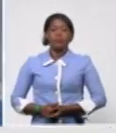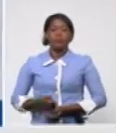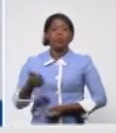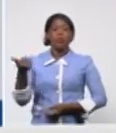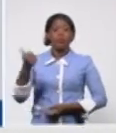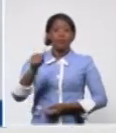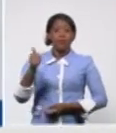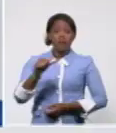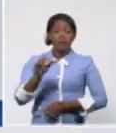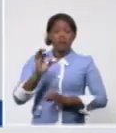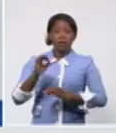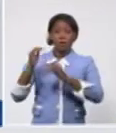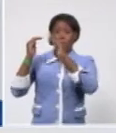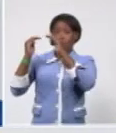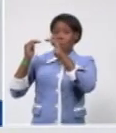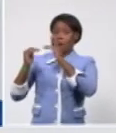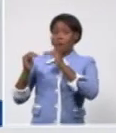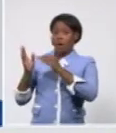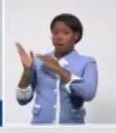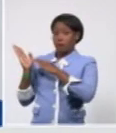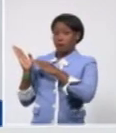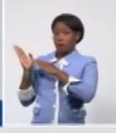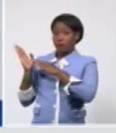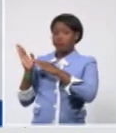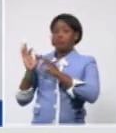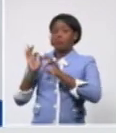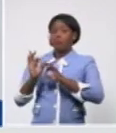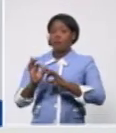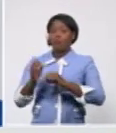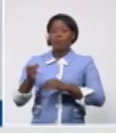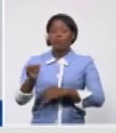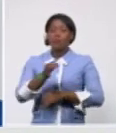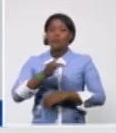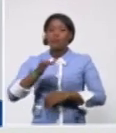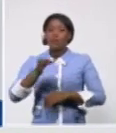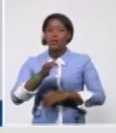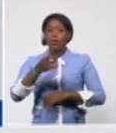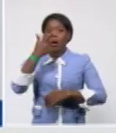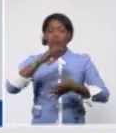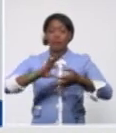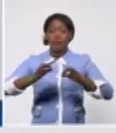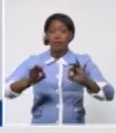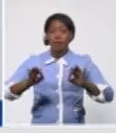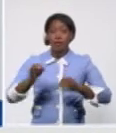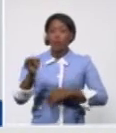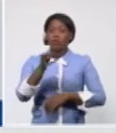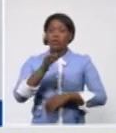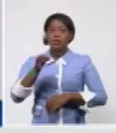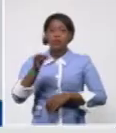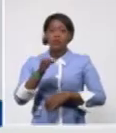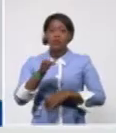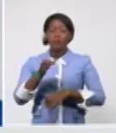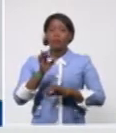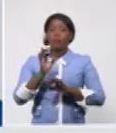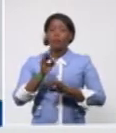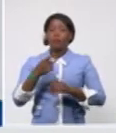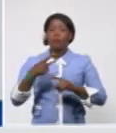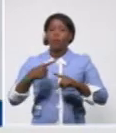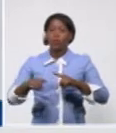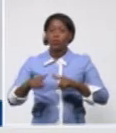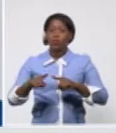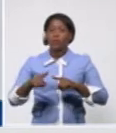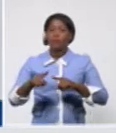the municipalities of Venezuela with 2 cases, Majagua with 1, and